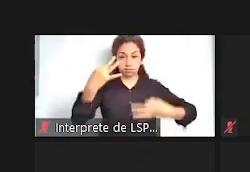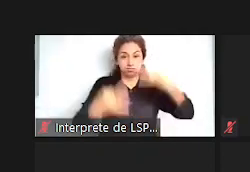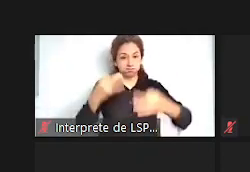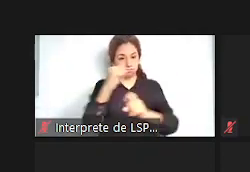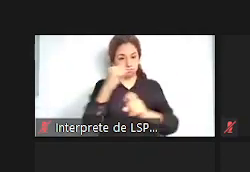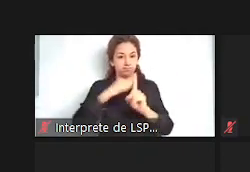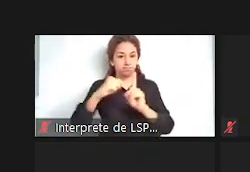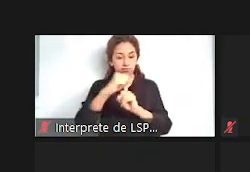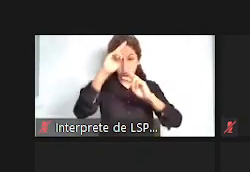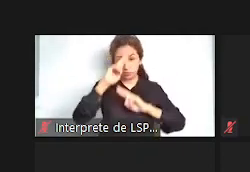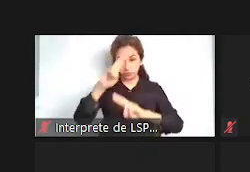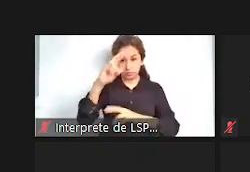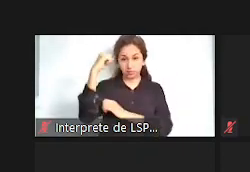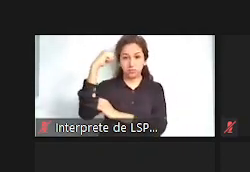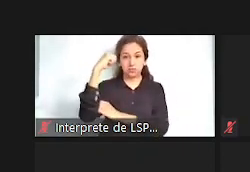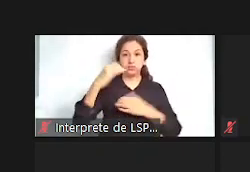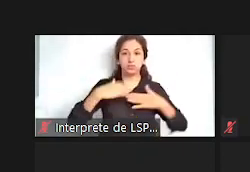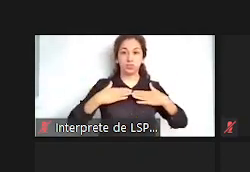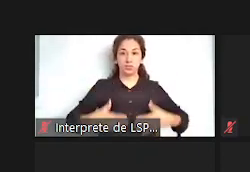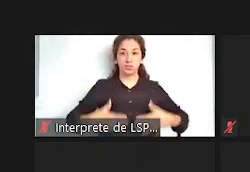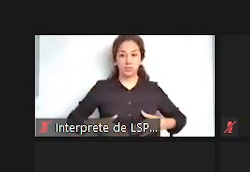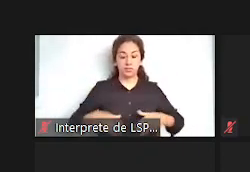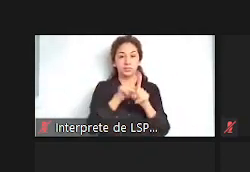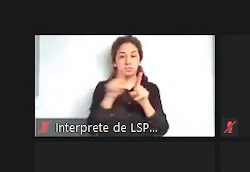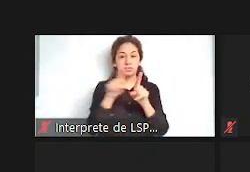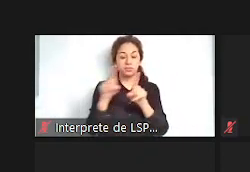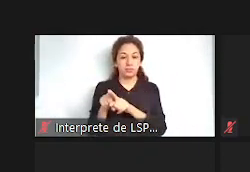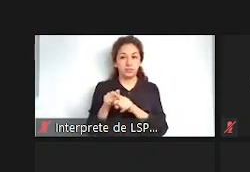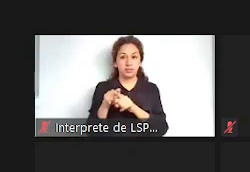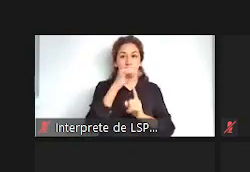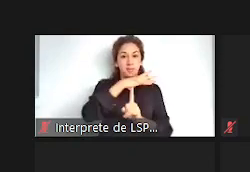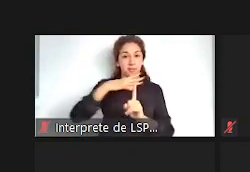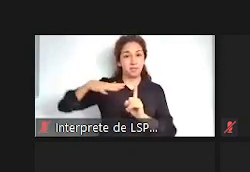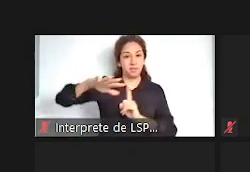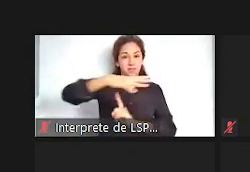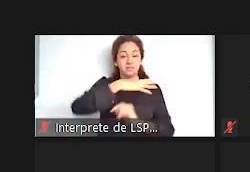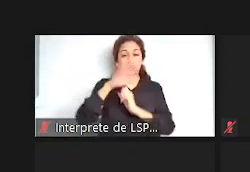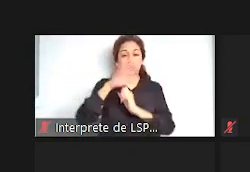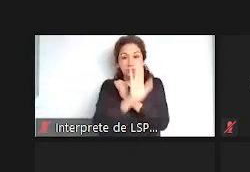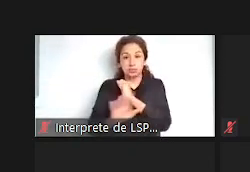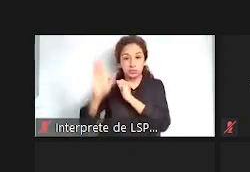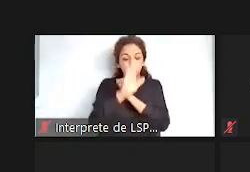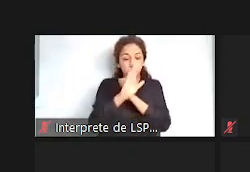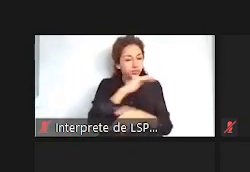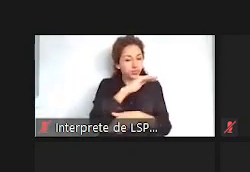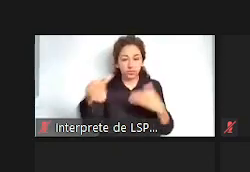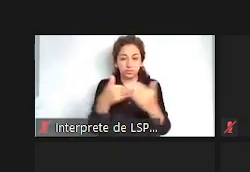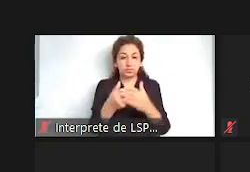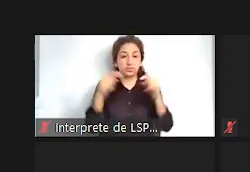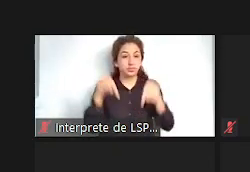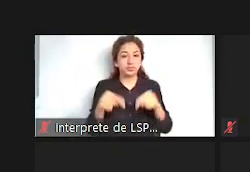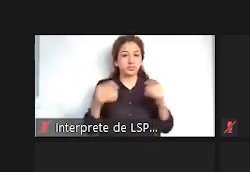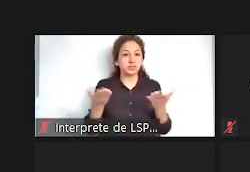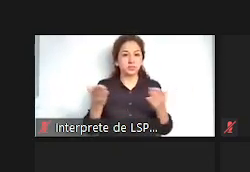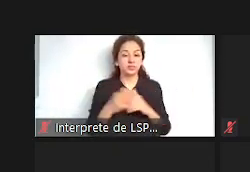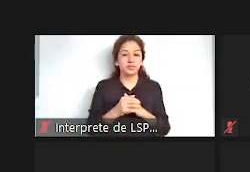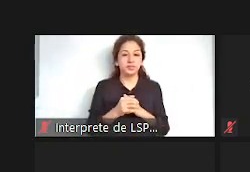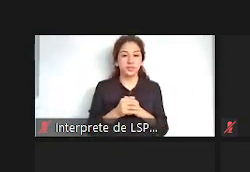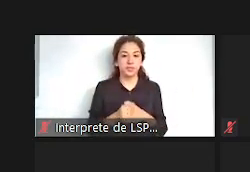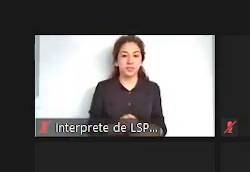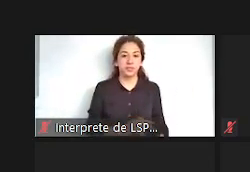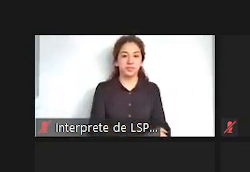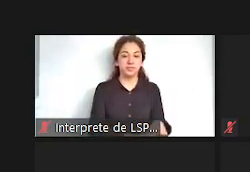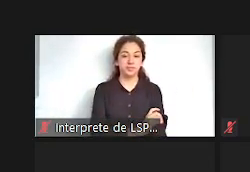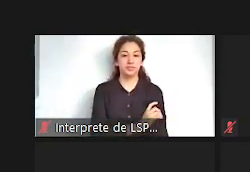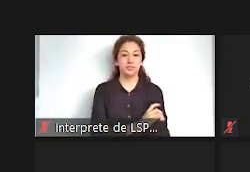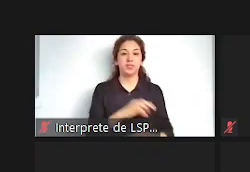social justice with respect to human rights and respect to the environment the protection of the environment all of this is a